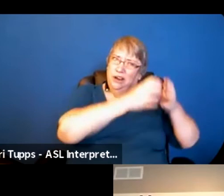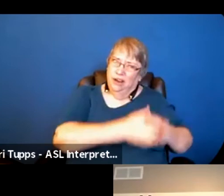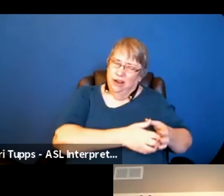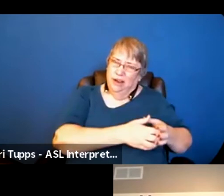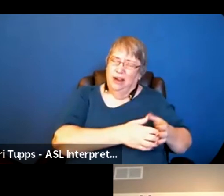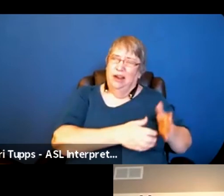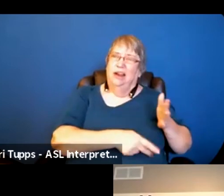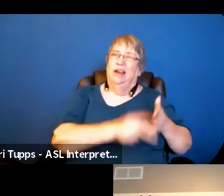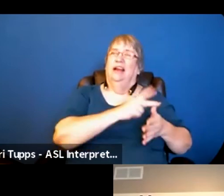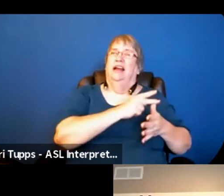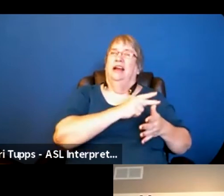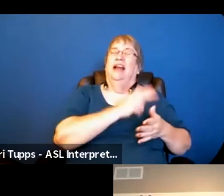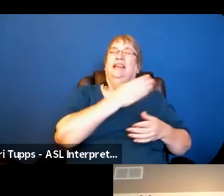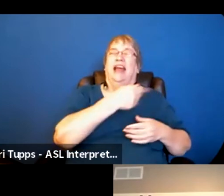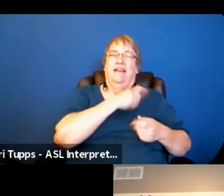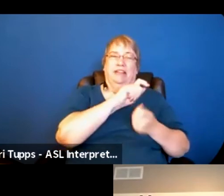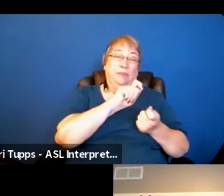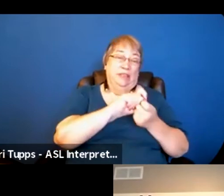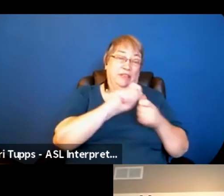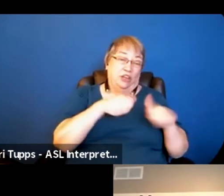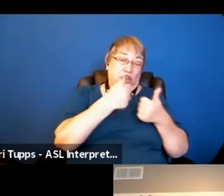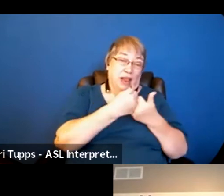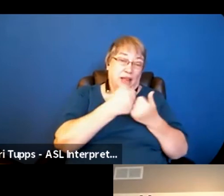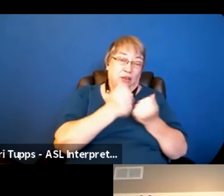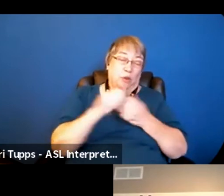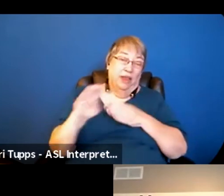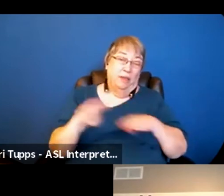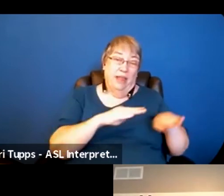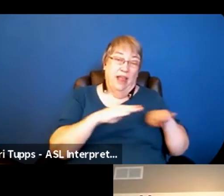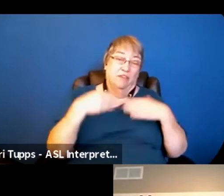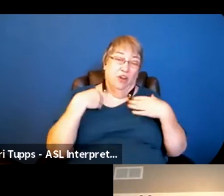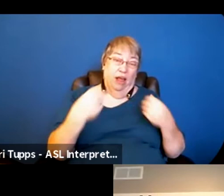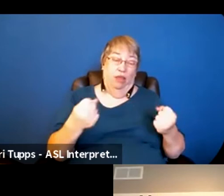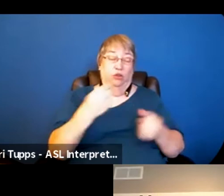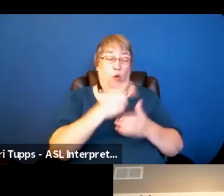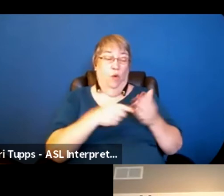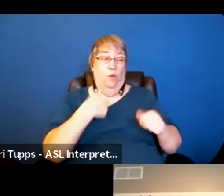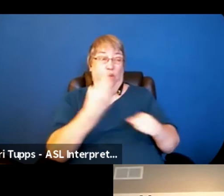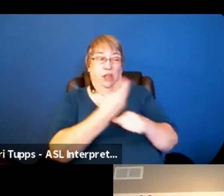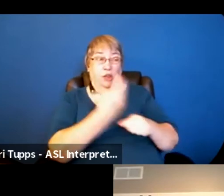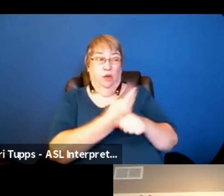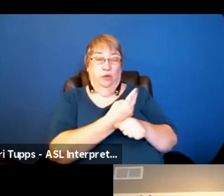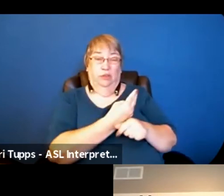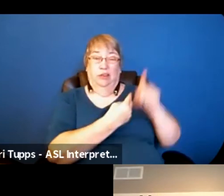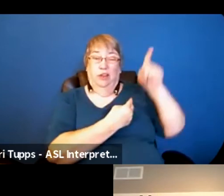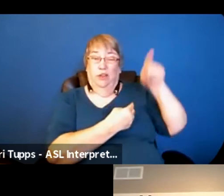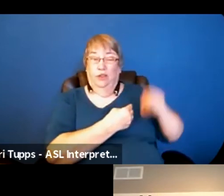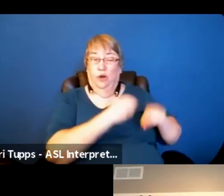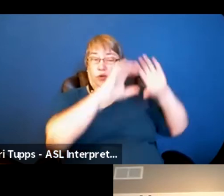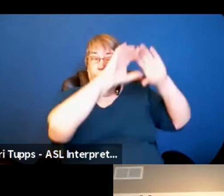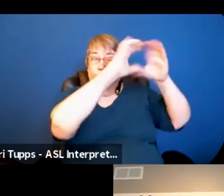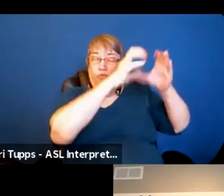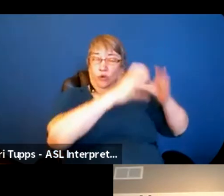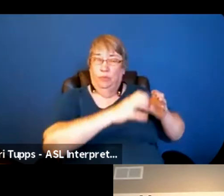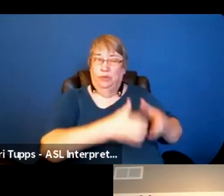behavioral health. I think that the priority populations we pulled out, we really tried to pull out populations that were clearly having